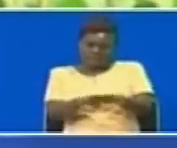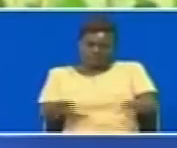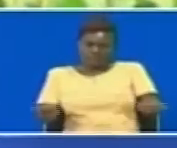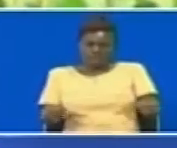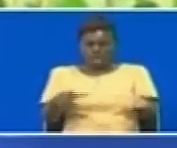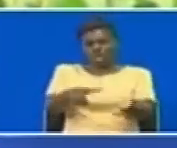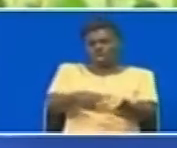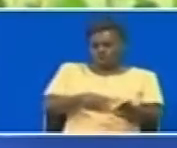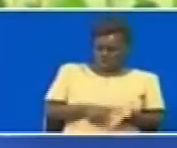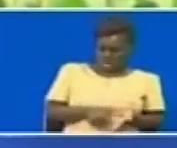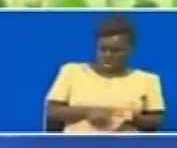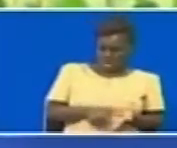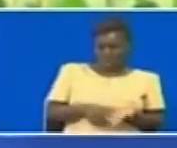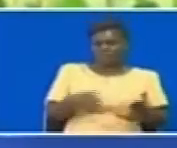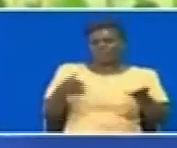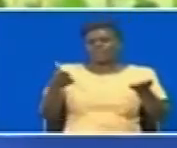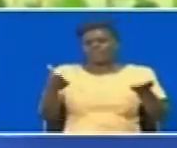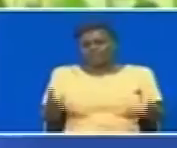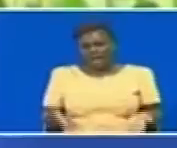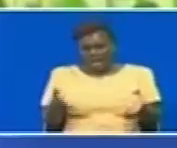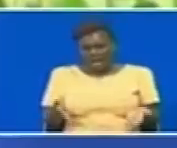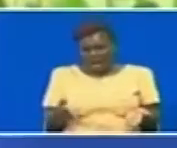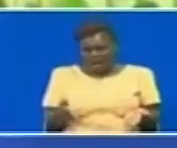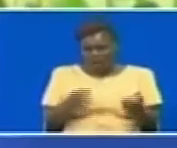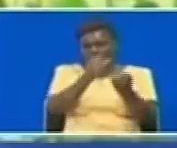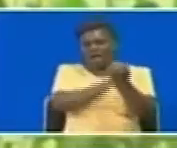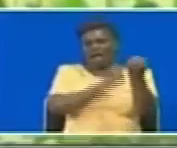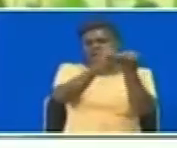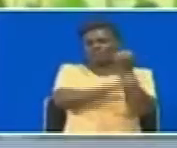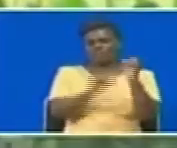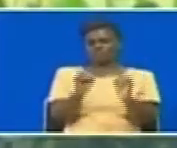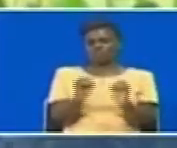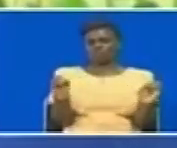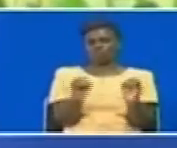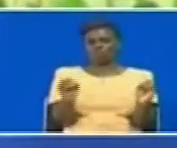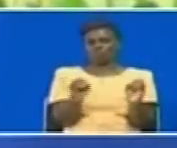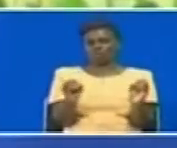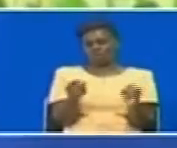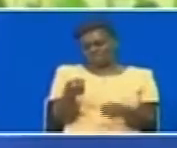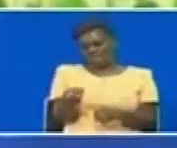loan. Sasa kama sisi hatutavuna kwa sababu ya hii ugonjwa,